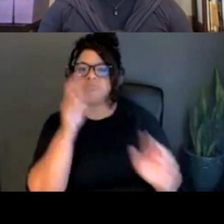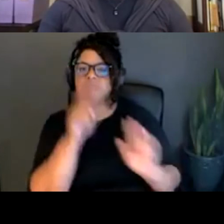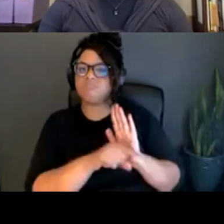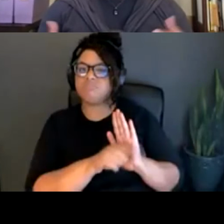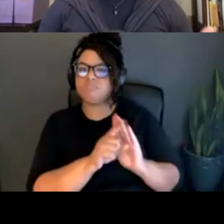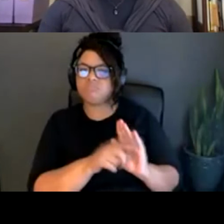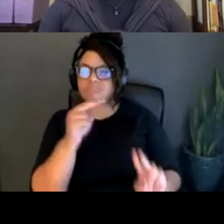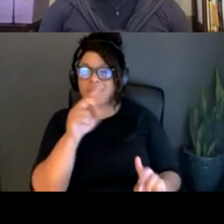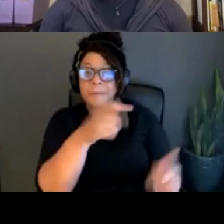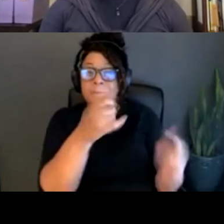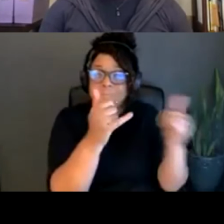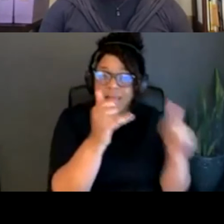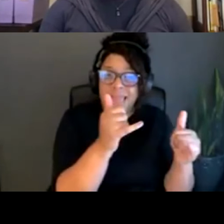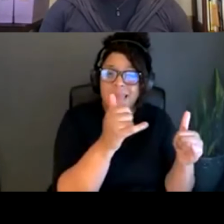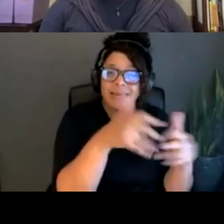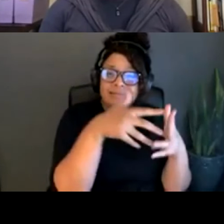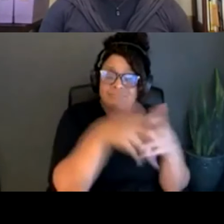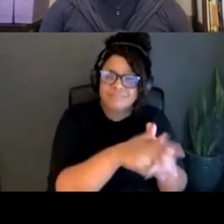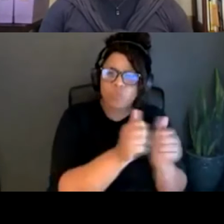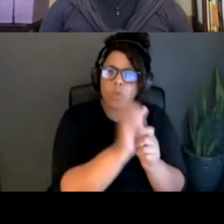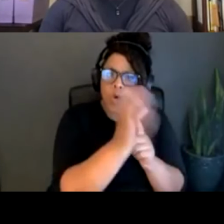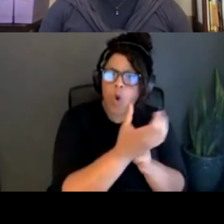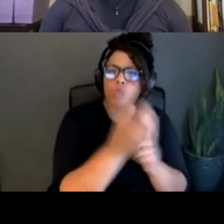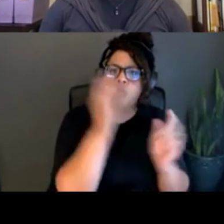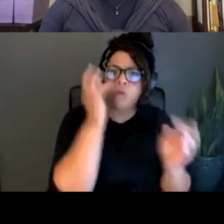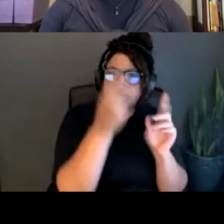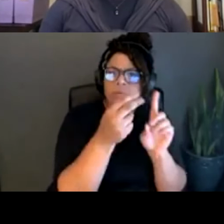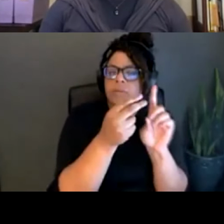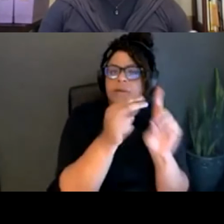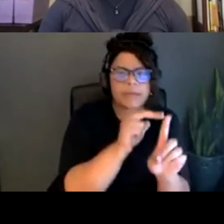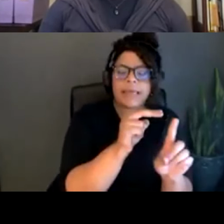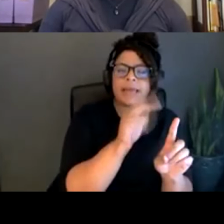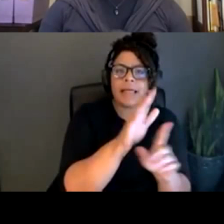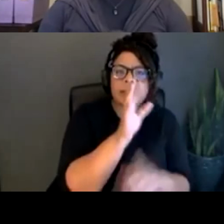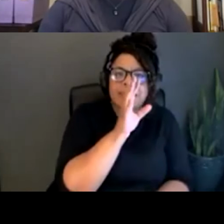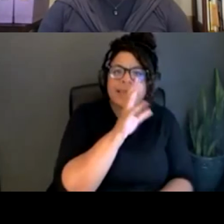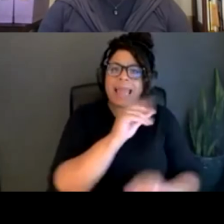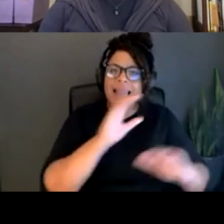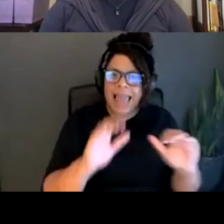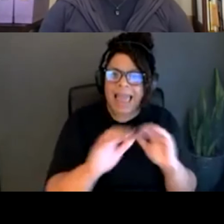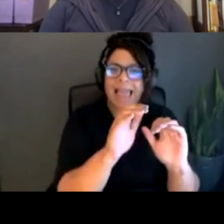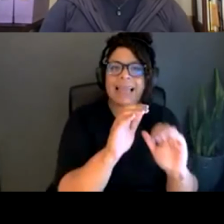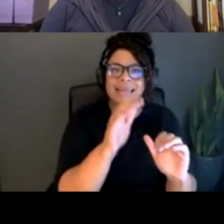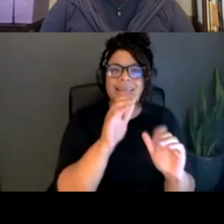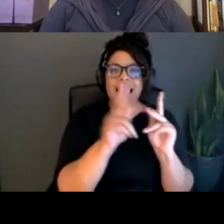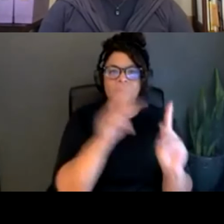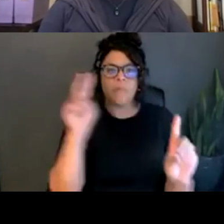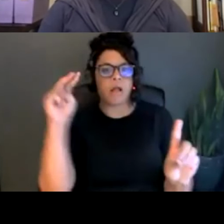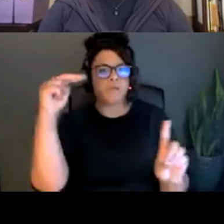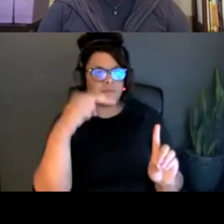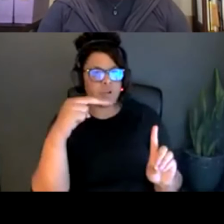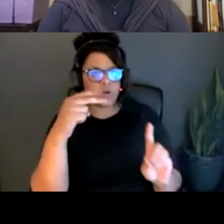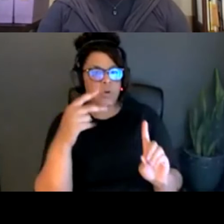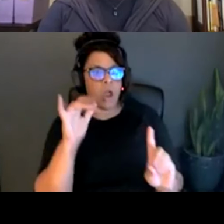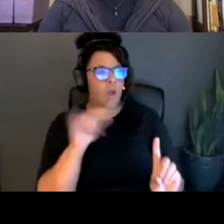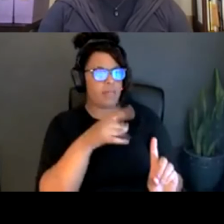often grounded in cultural ways of thinking, speaking, and acting, is often viewed from a place